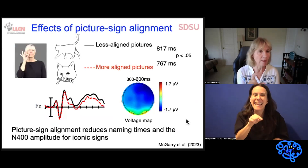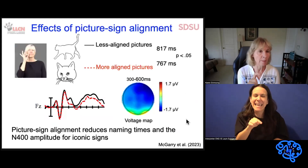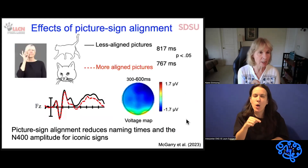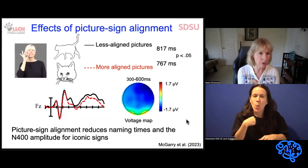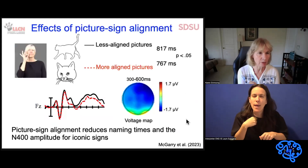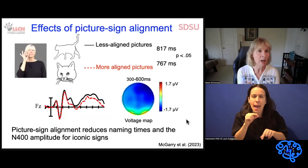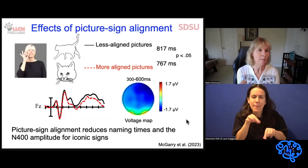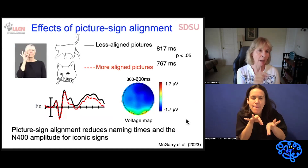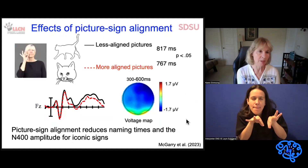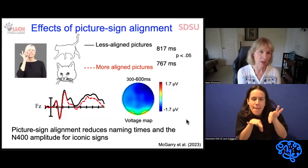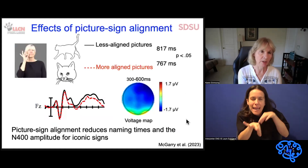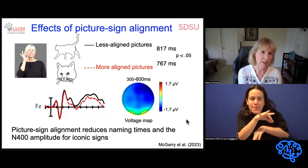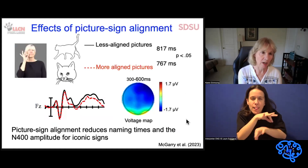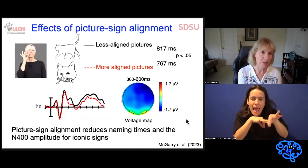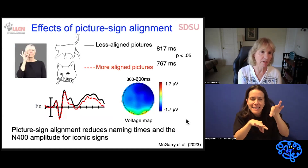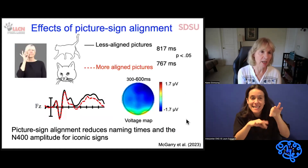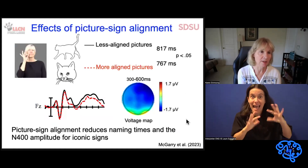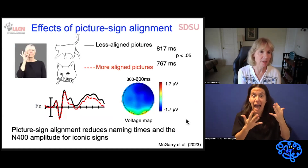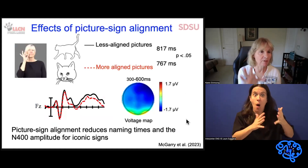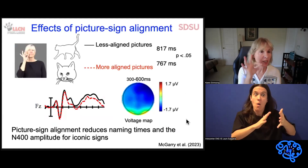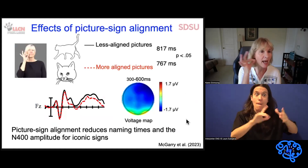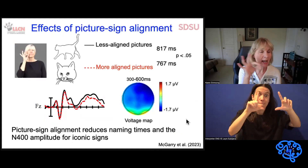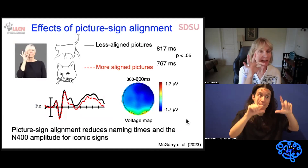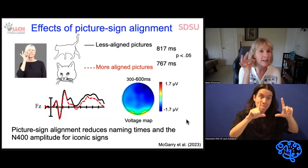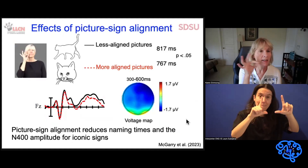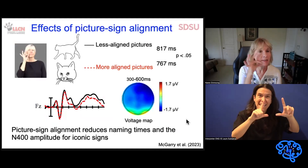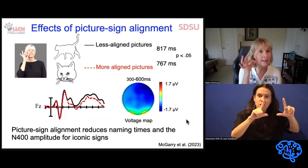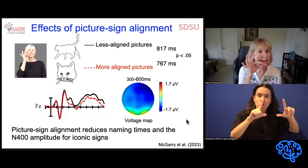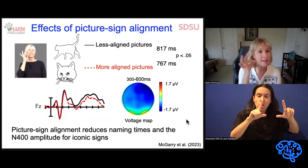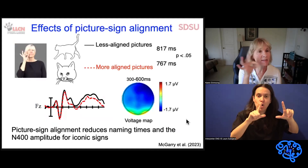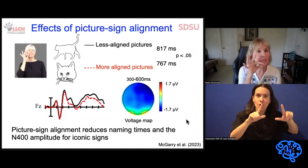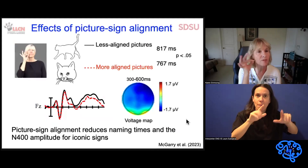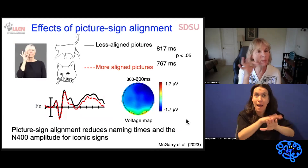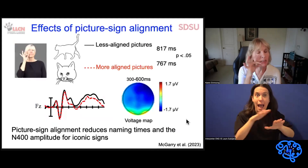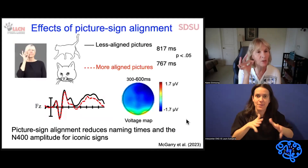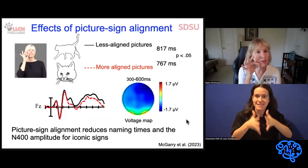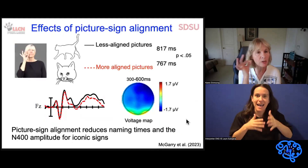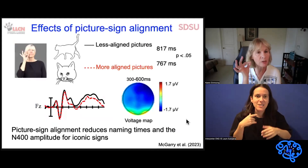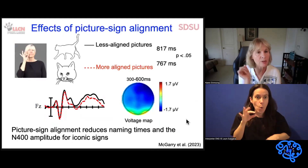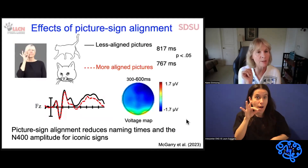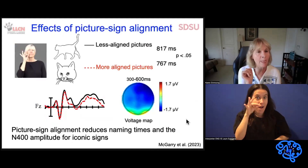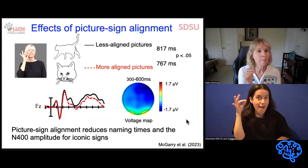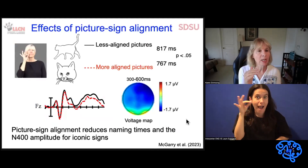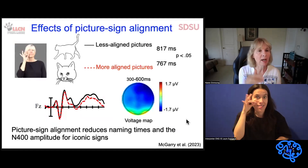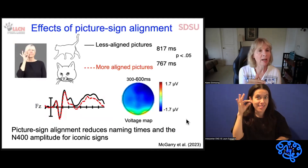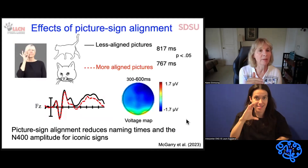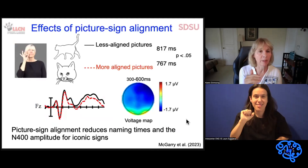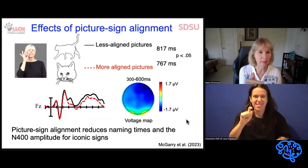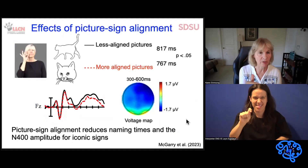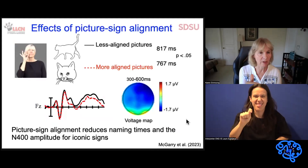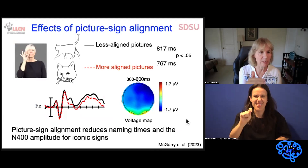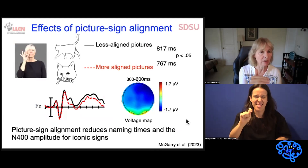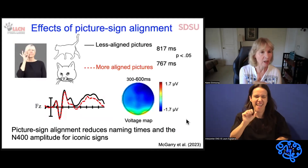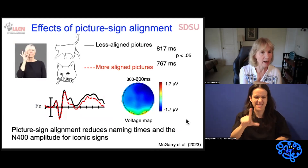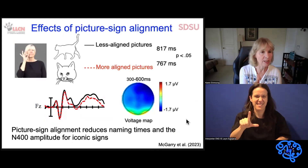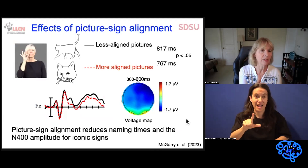well the picture maps onto the sign. So the ASL sign for cat, like this, sort of depicting whiskers. We had a picture